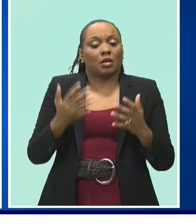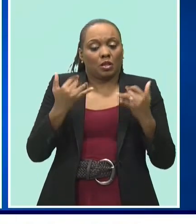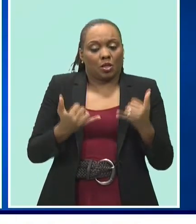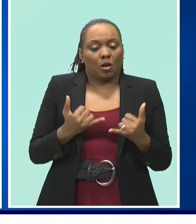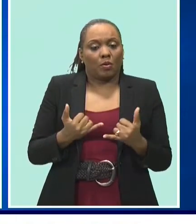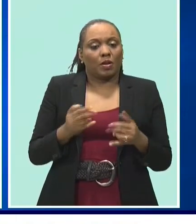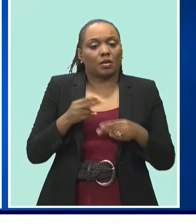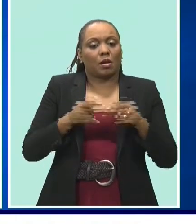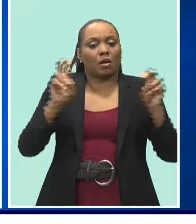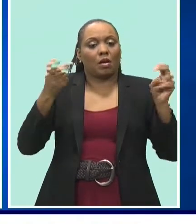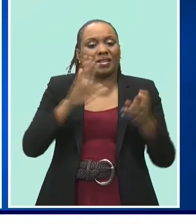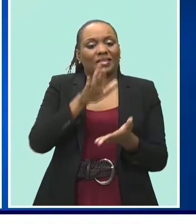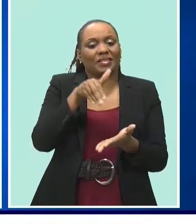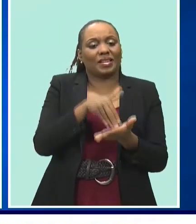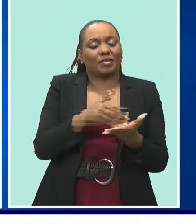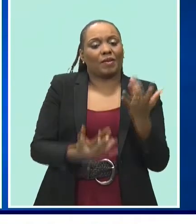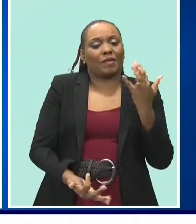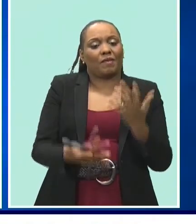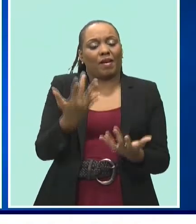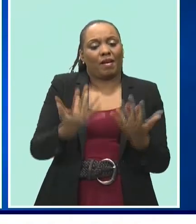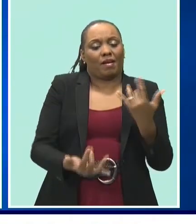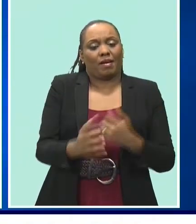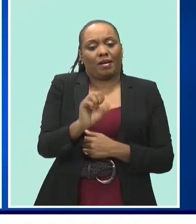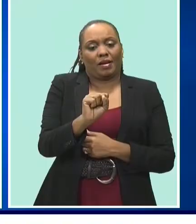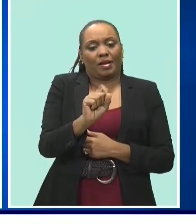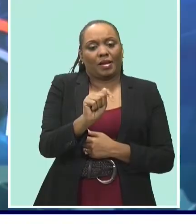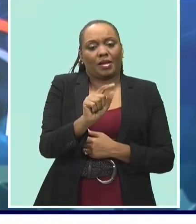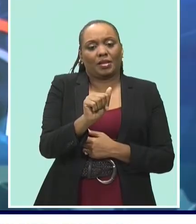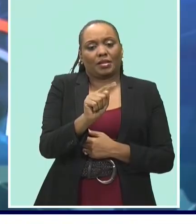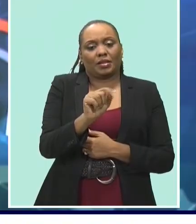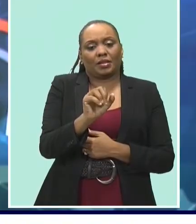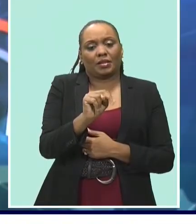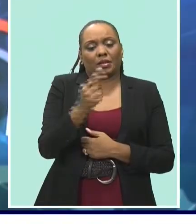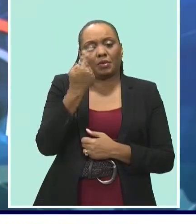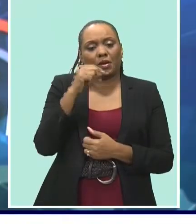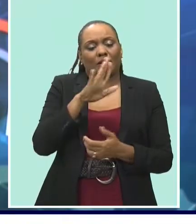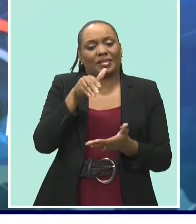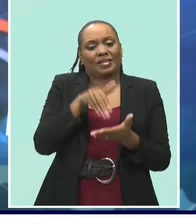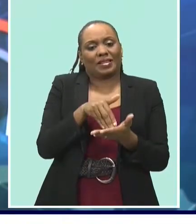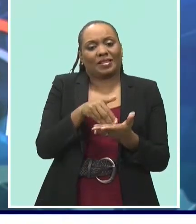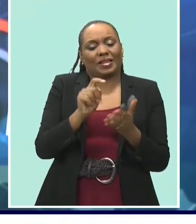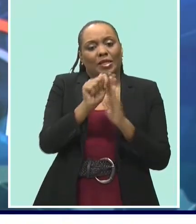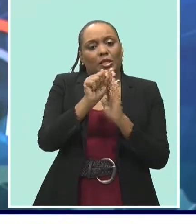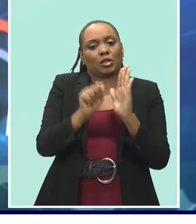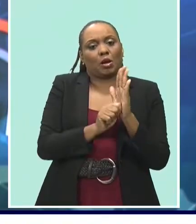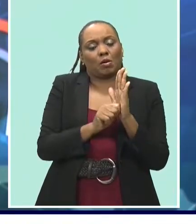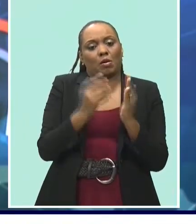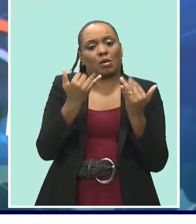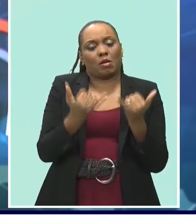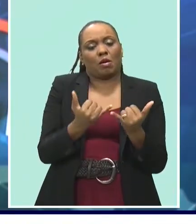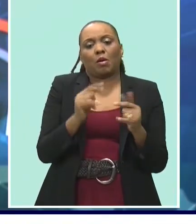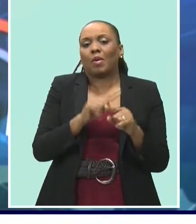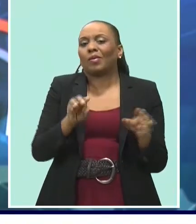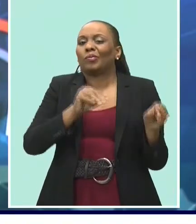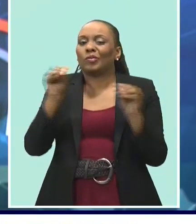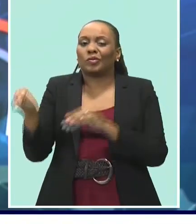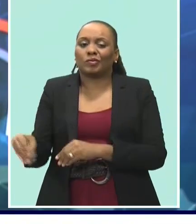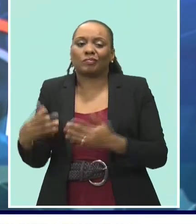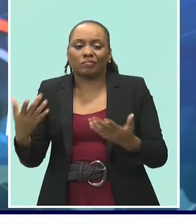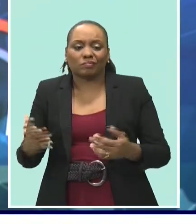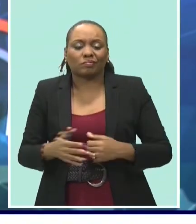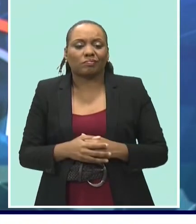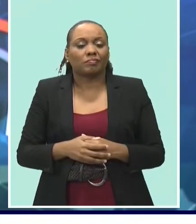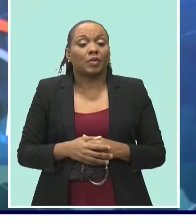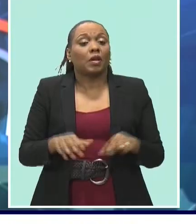Central Fire Station for a reason, because it's centrally located. Senator Franklin also questioned the decision to use